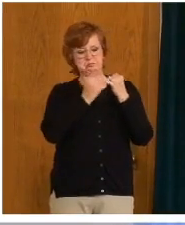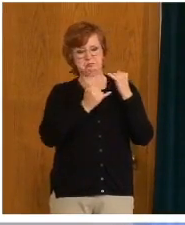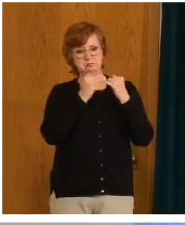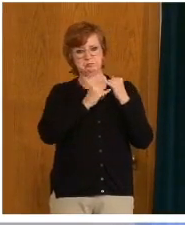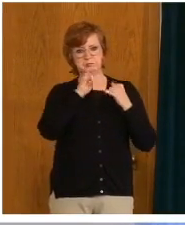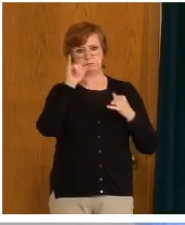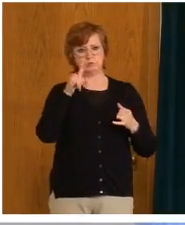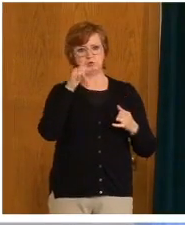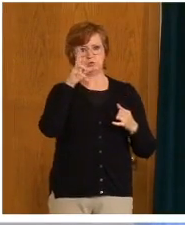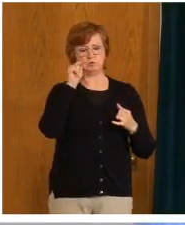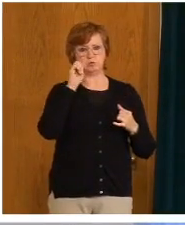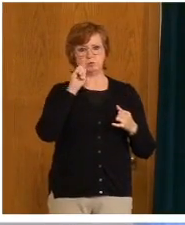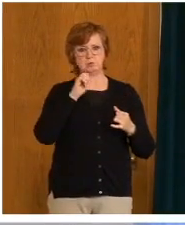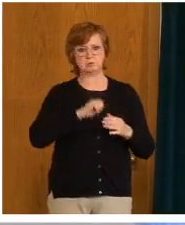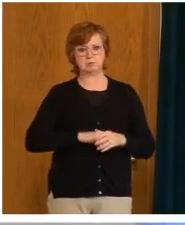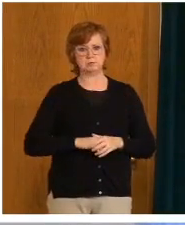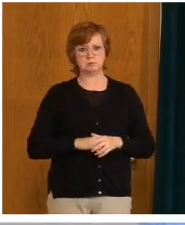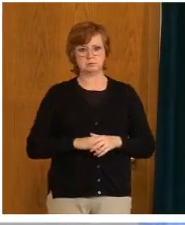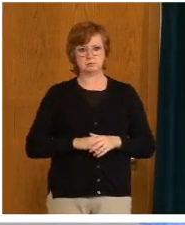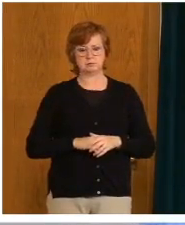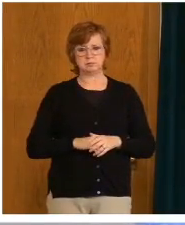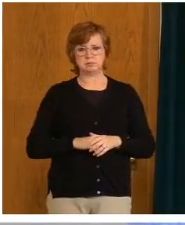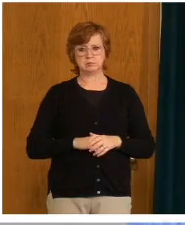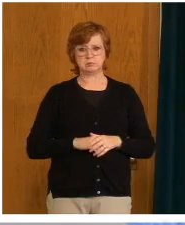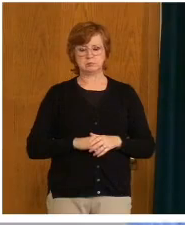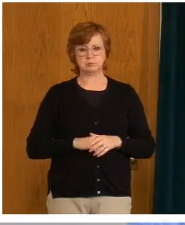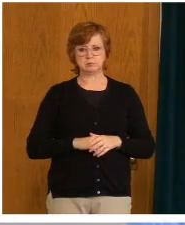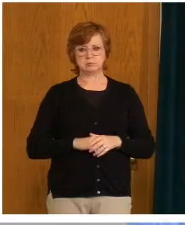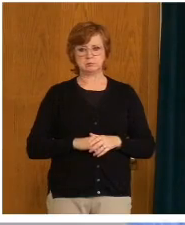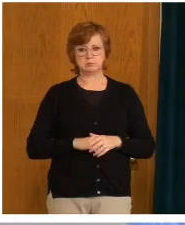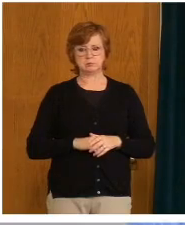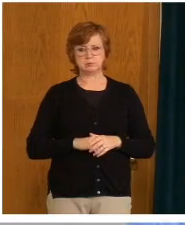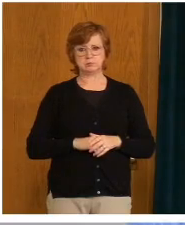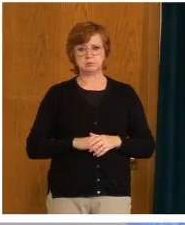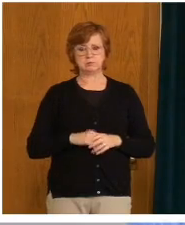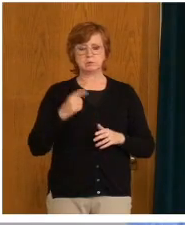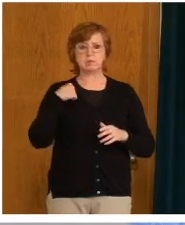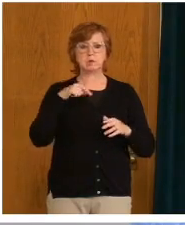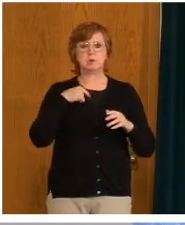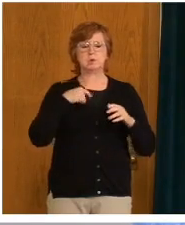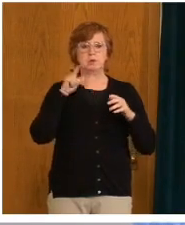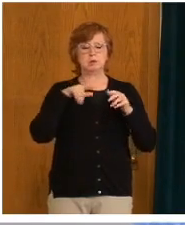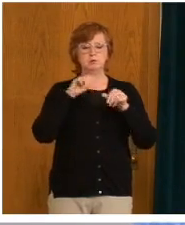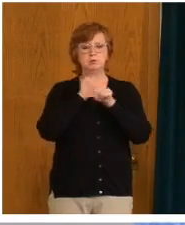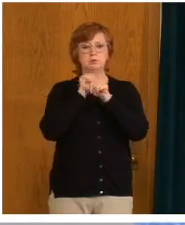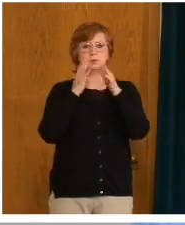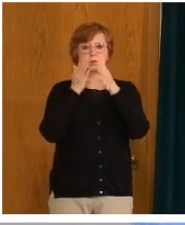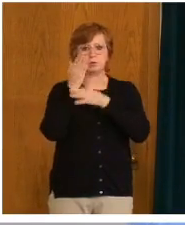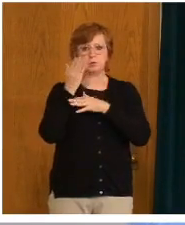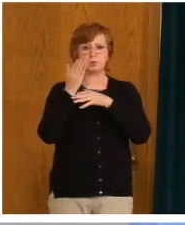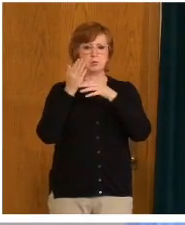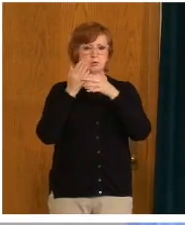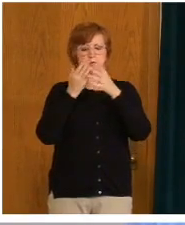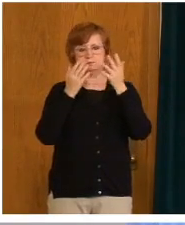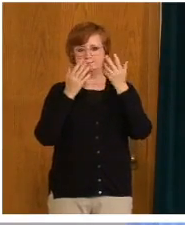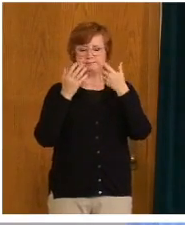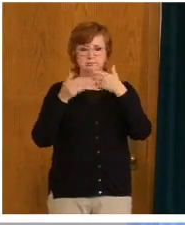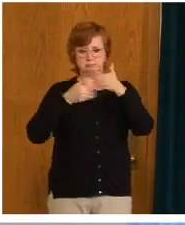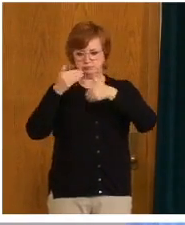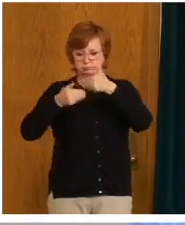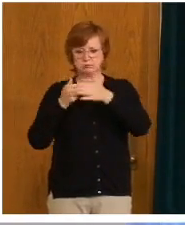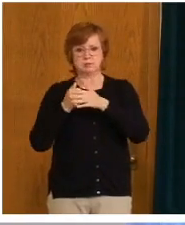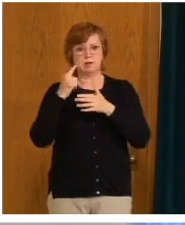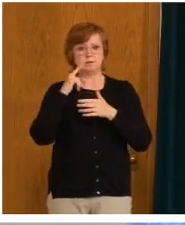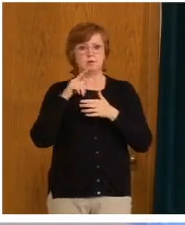are still working through some of the logistics for our pharmacy colleagues and some of the folks in ISC that are